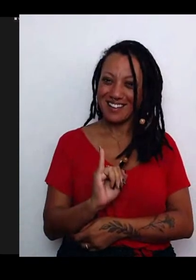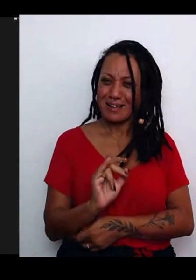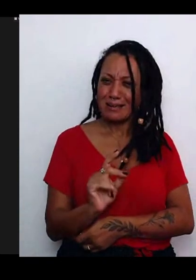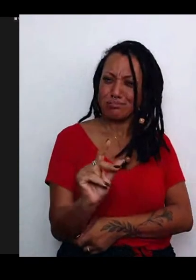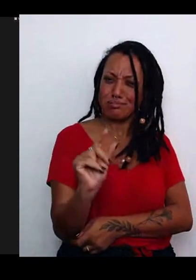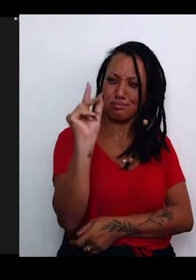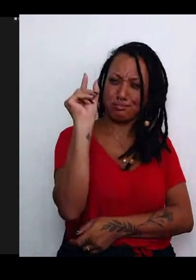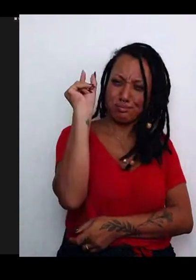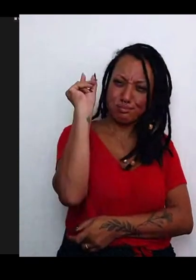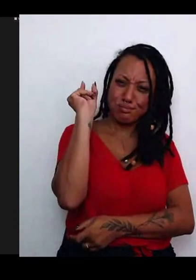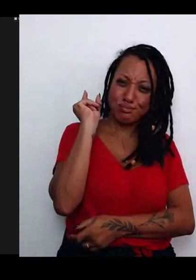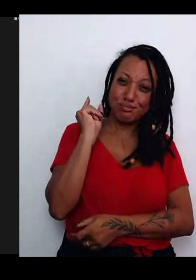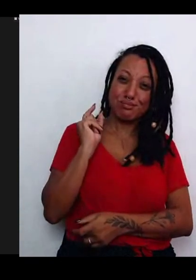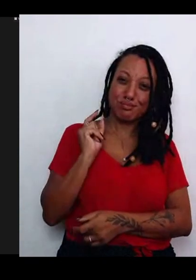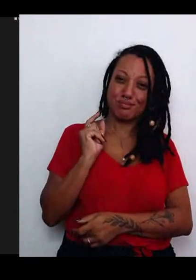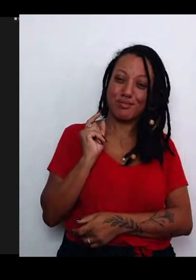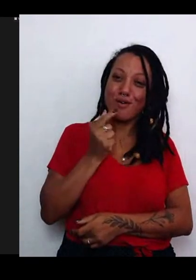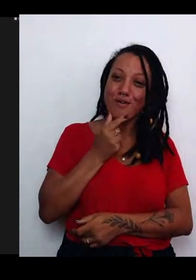chicken